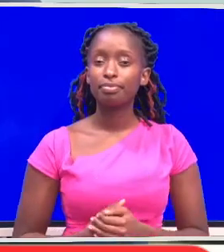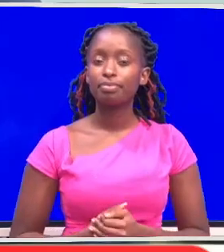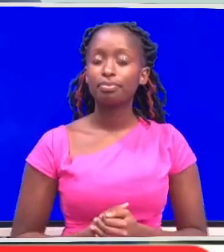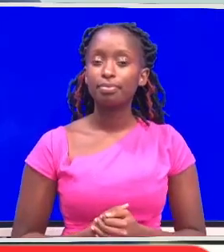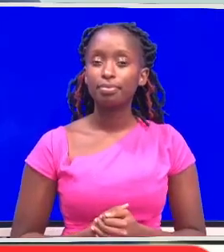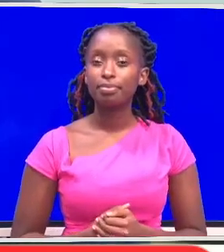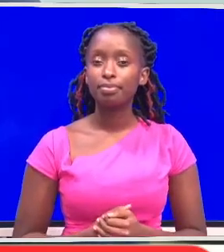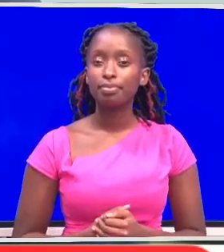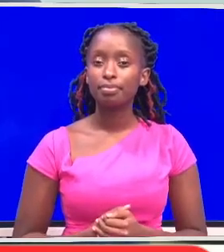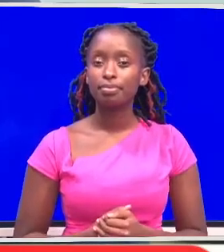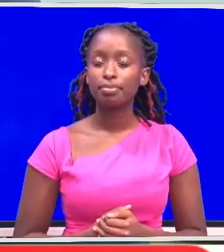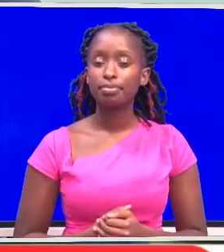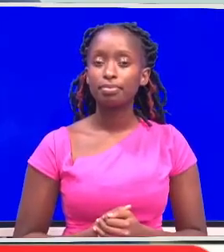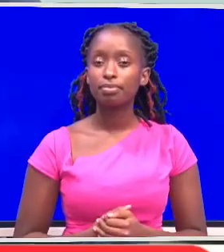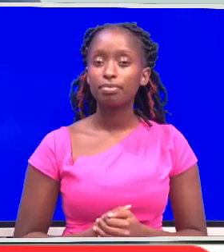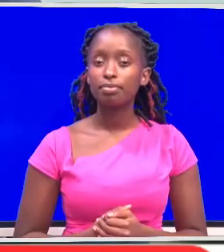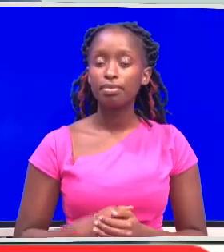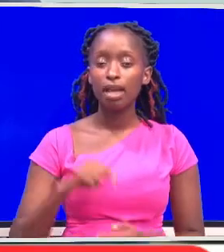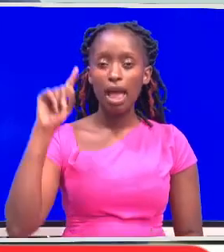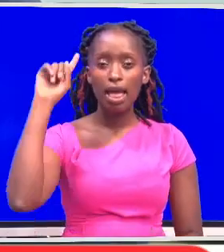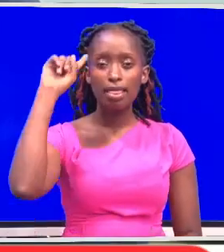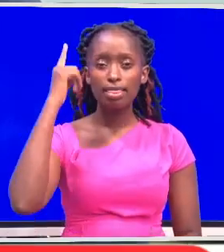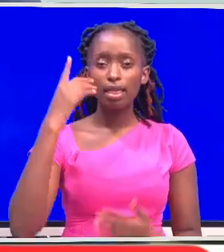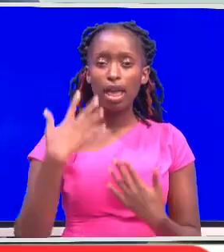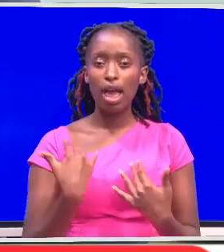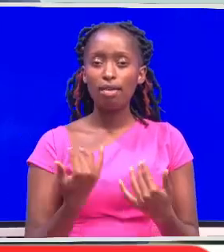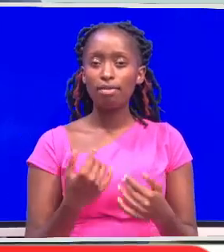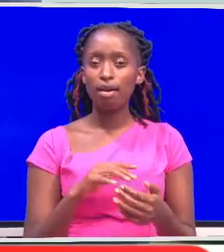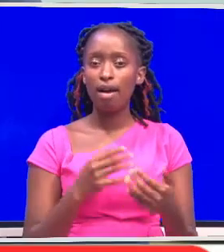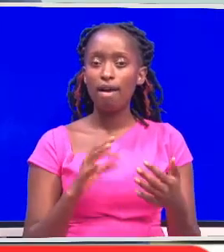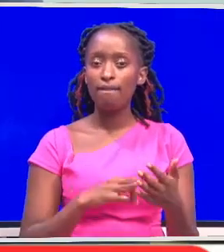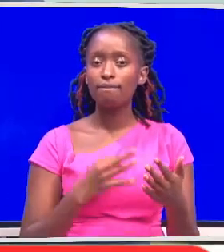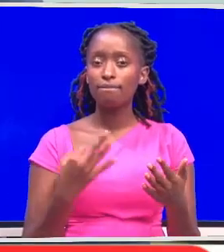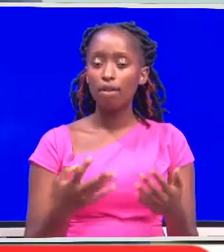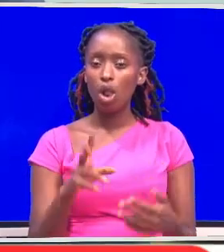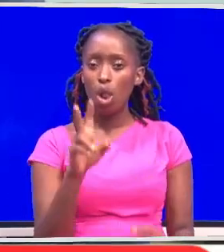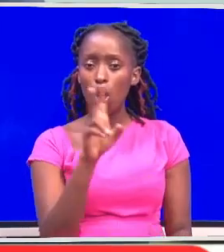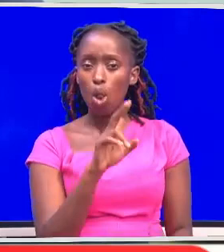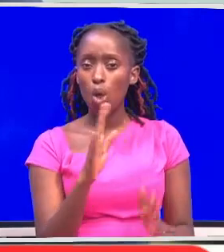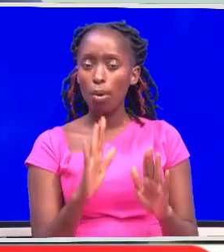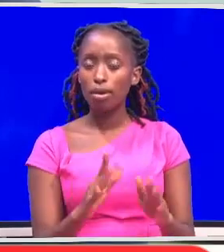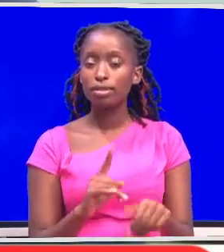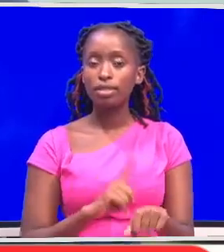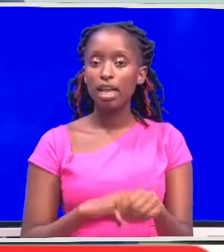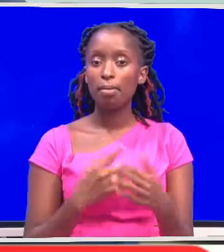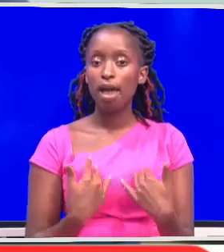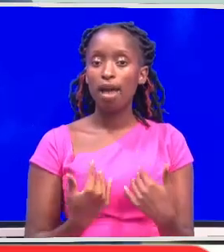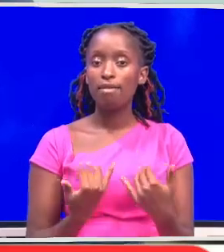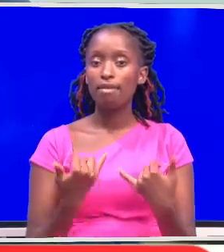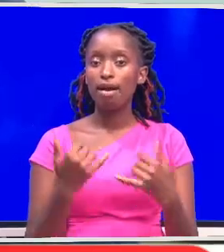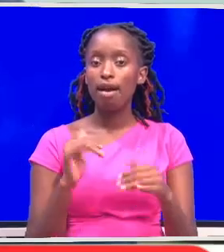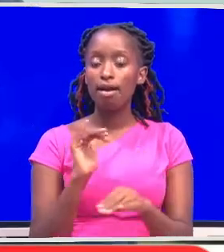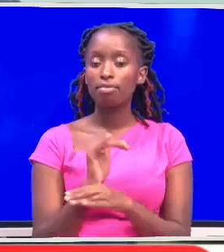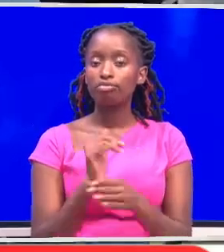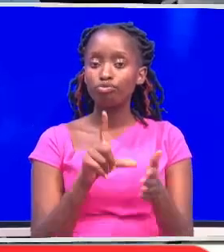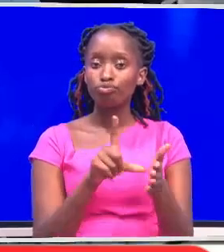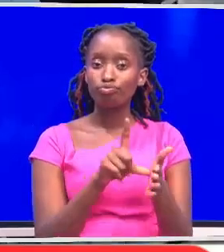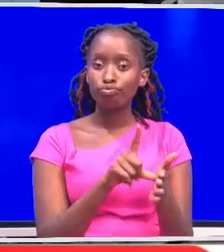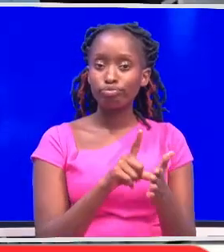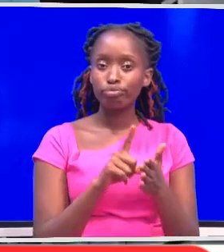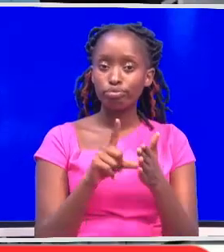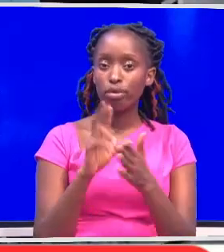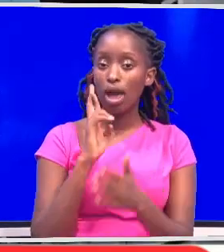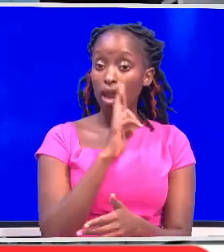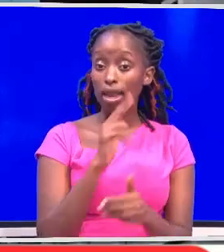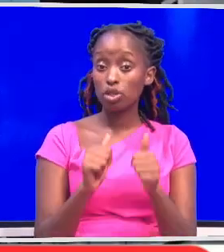The other issue is, I think, lack of assessment of risk in terms of when you are borrowing and the kind of risks you can take. In